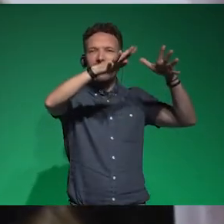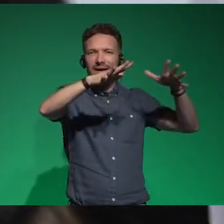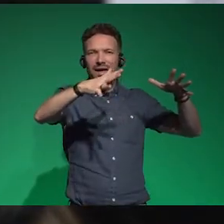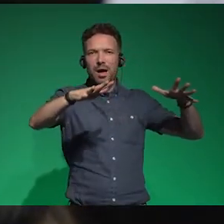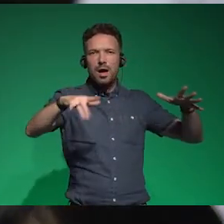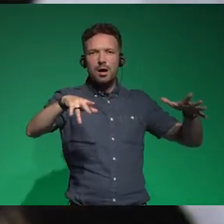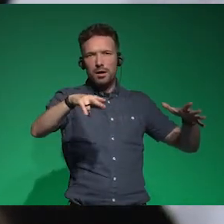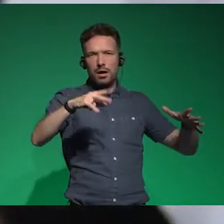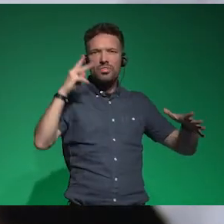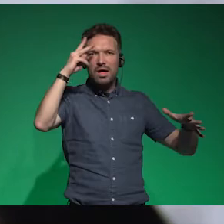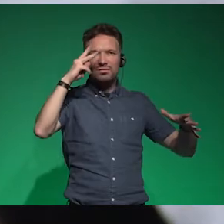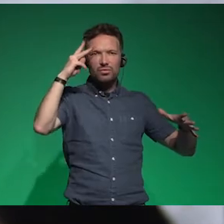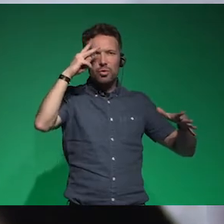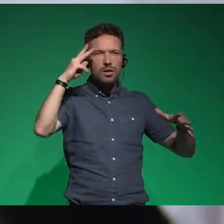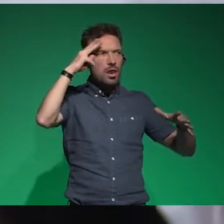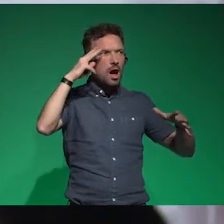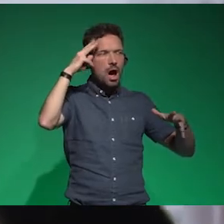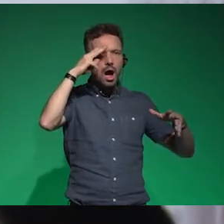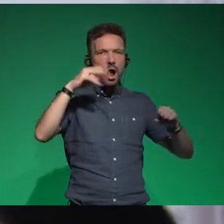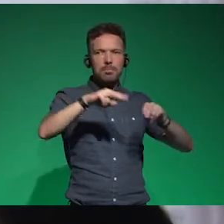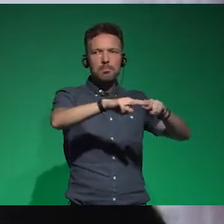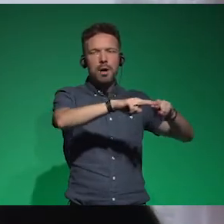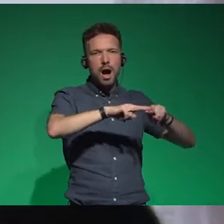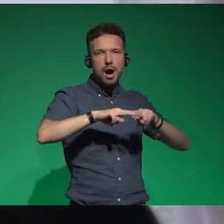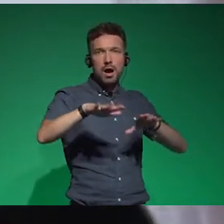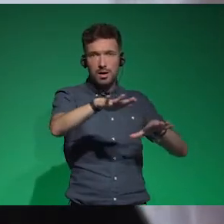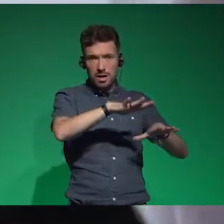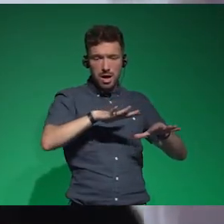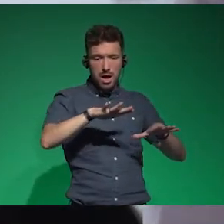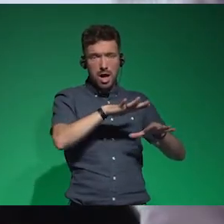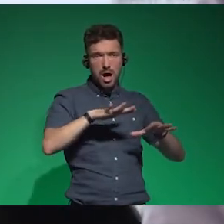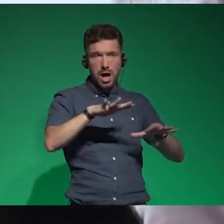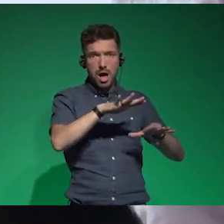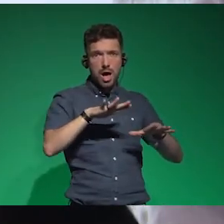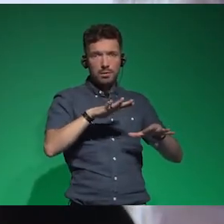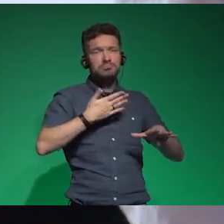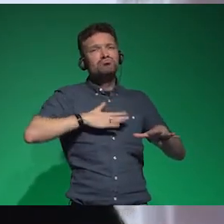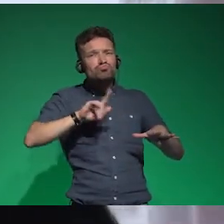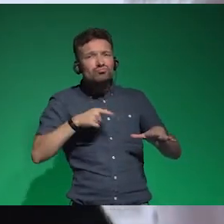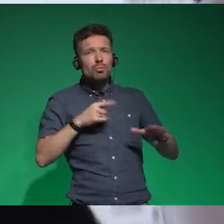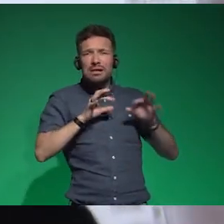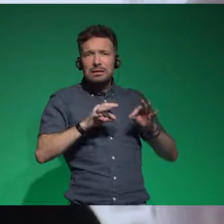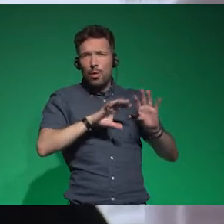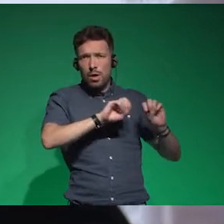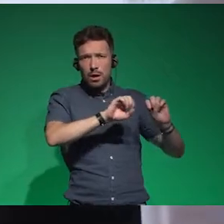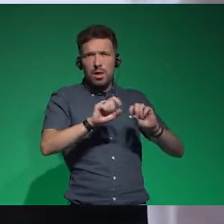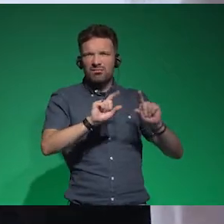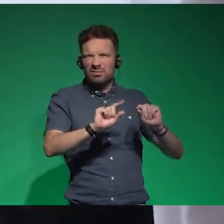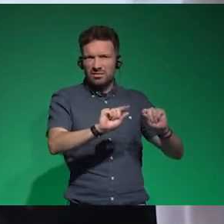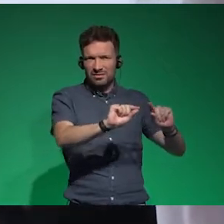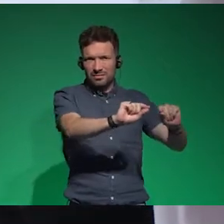Hello. Yeah. What Andan talk about? It's a music festival that we ruangrupa organize it